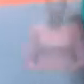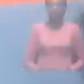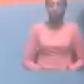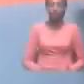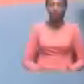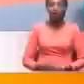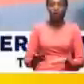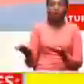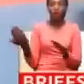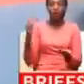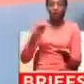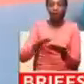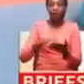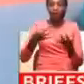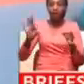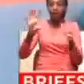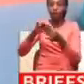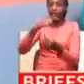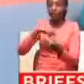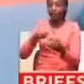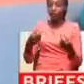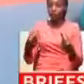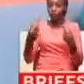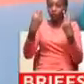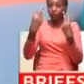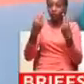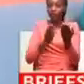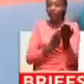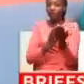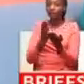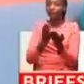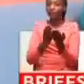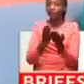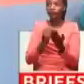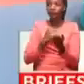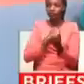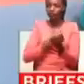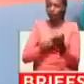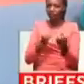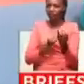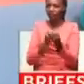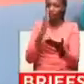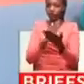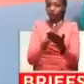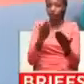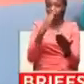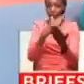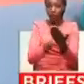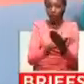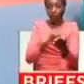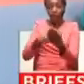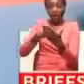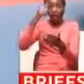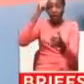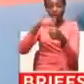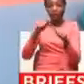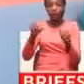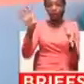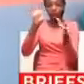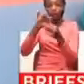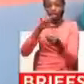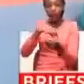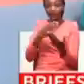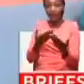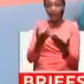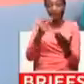Welcome back. If you just joined us, you're watching Saturday Confessions right here on TV 47. Remember, you can engage us through our social media platforms. That is